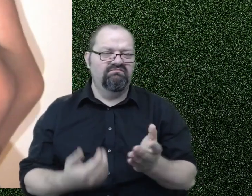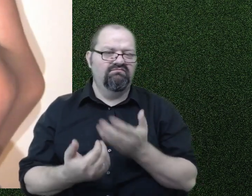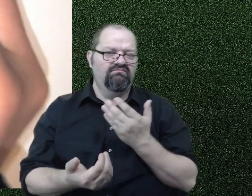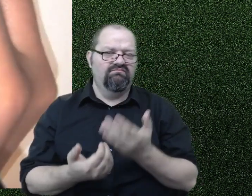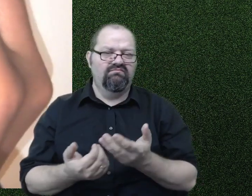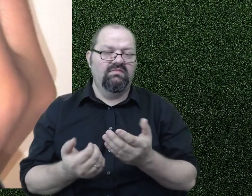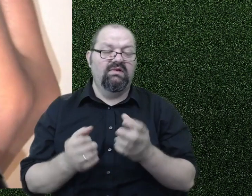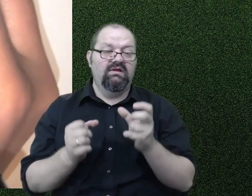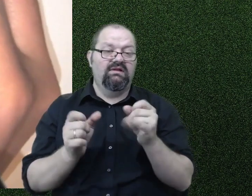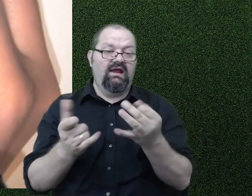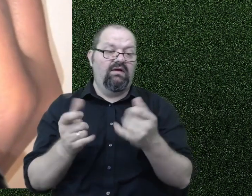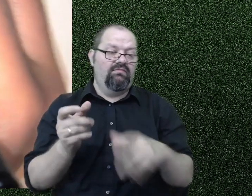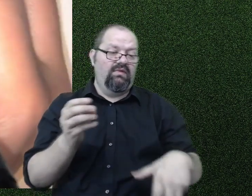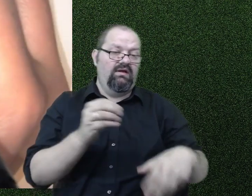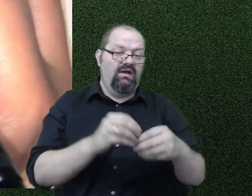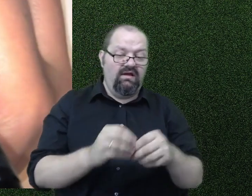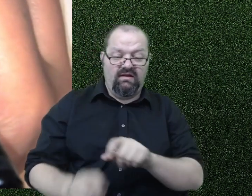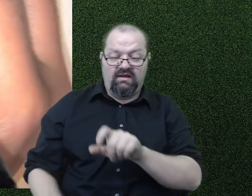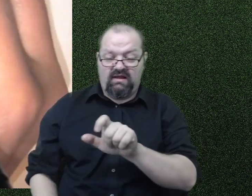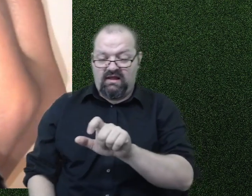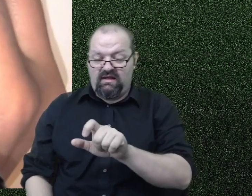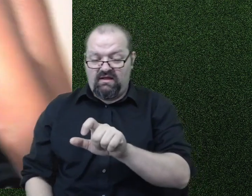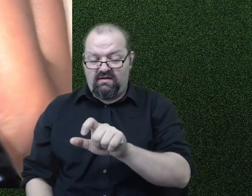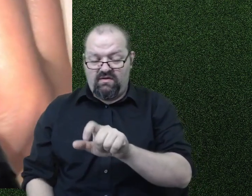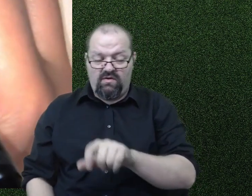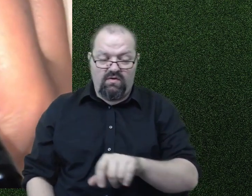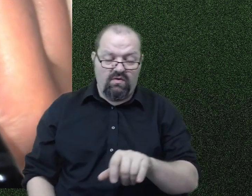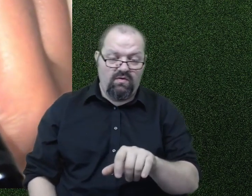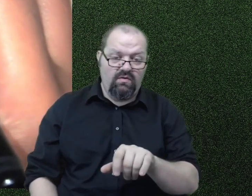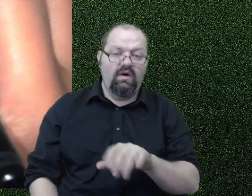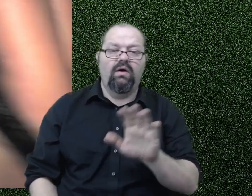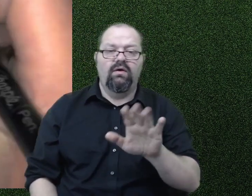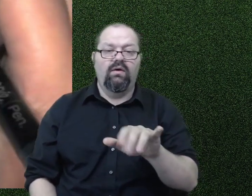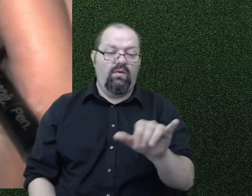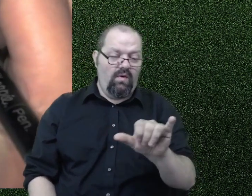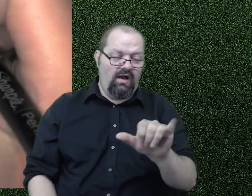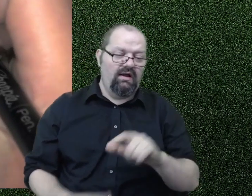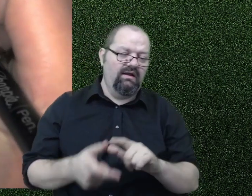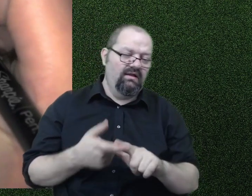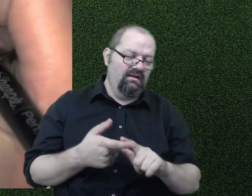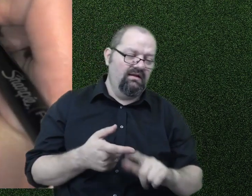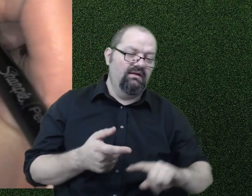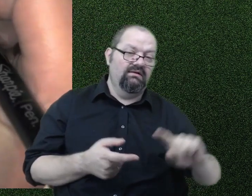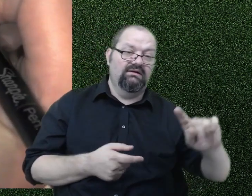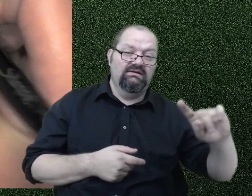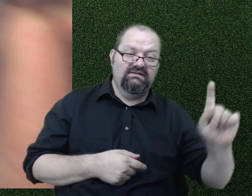3D, now I'm going to have an x component, a y component, and a z component.